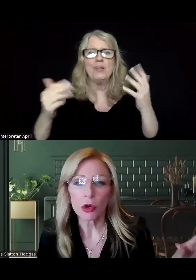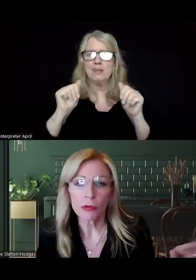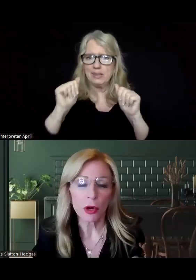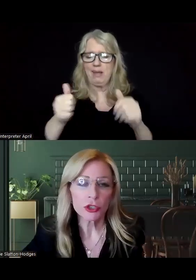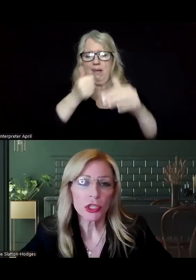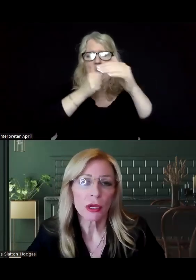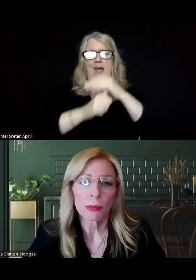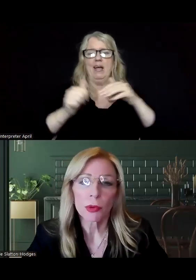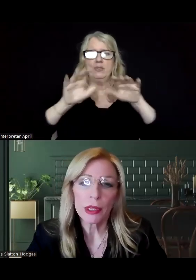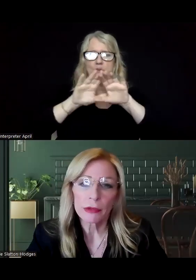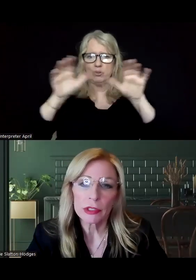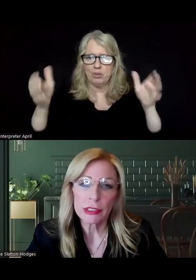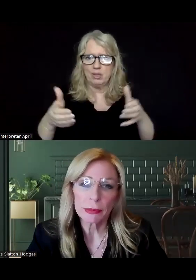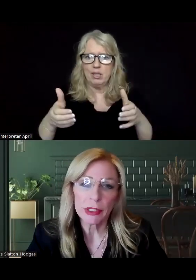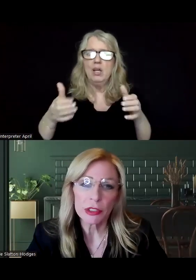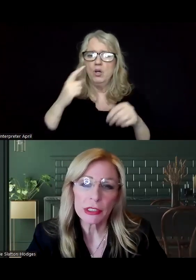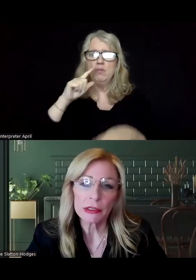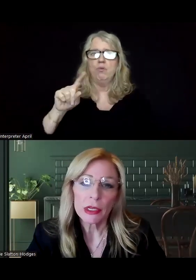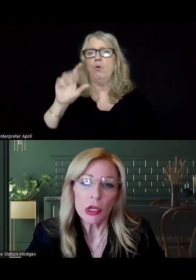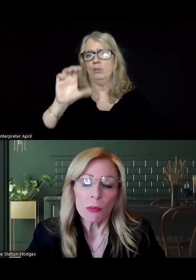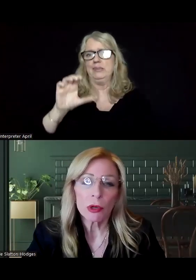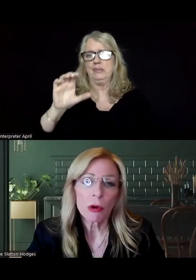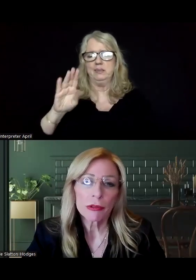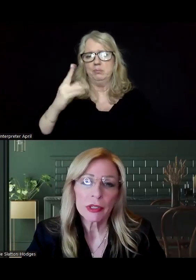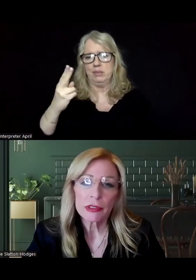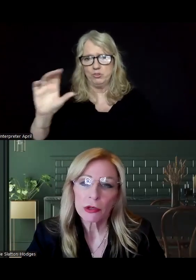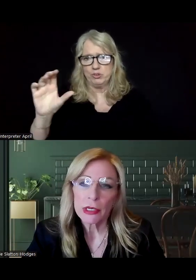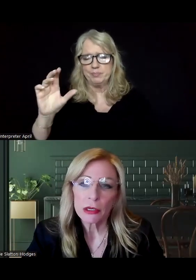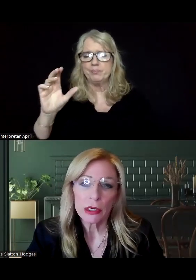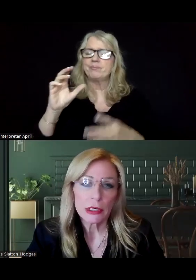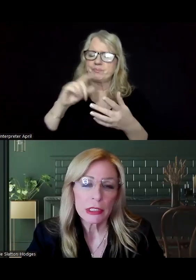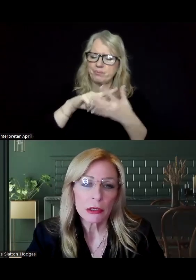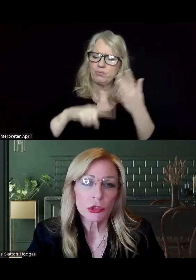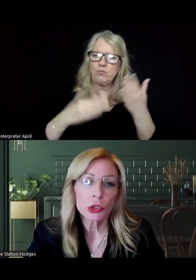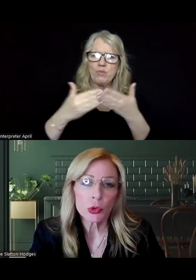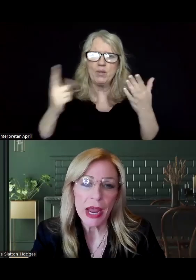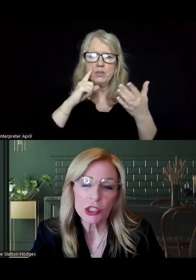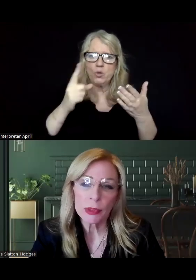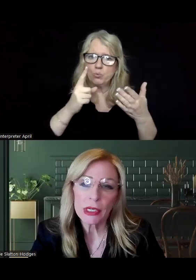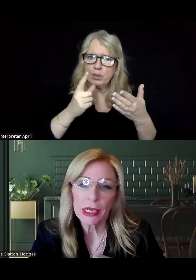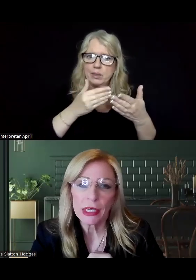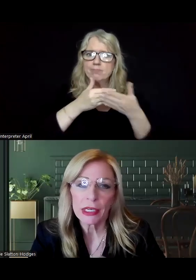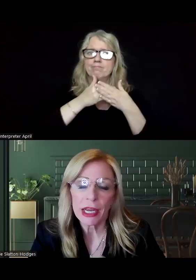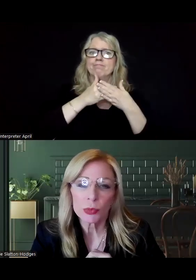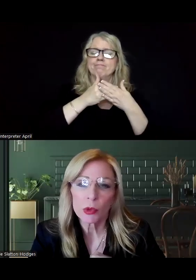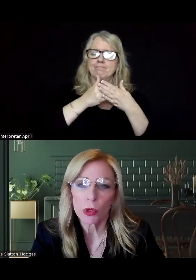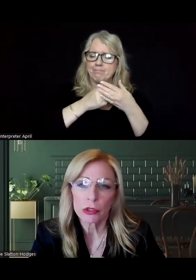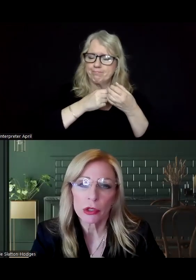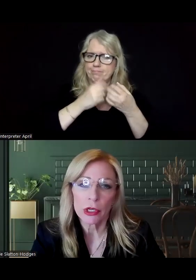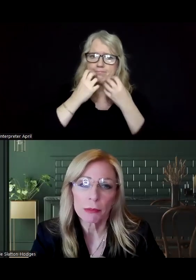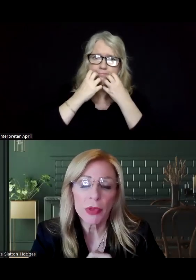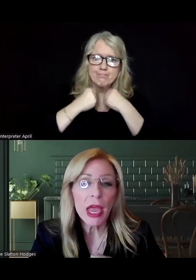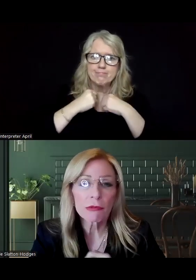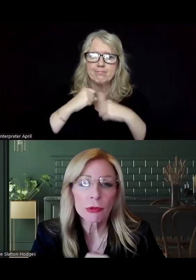under the overarching umbrella of CCBHCs, but are all things that are near and dear to NASHBID and that NASHBID